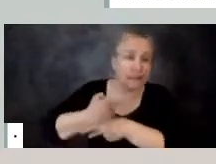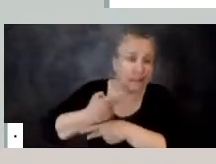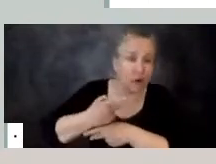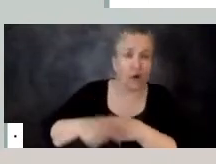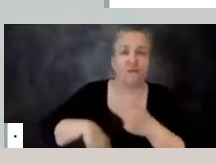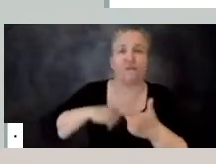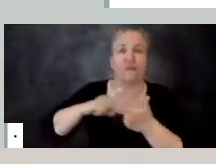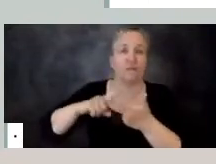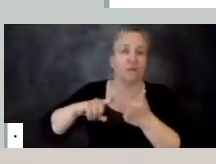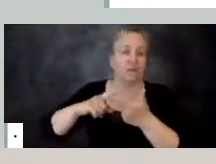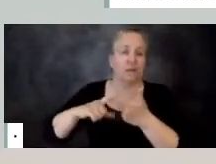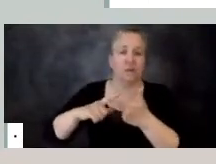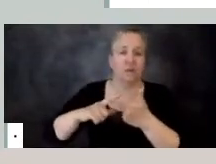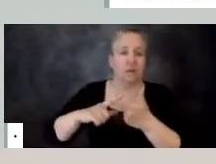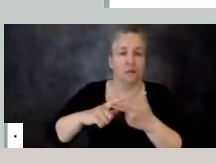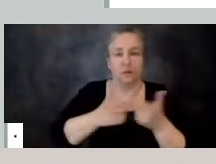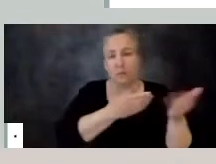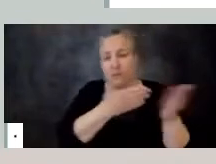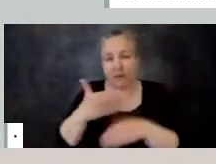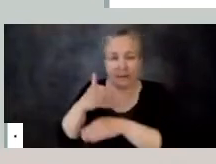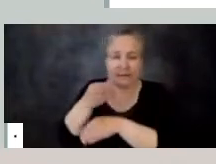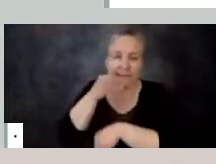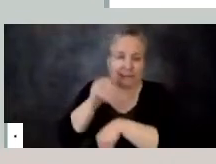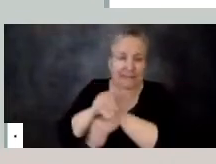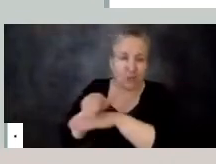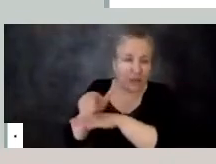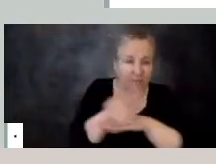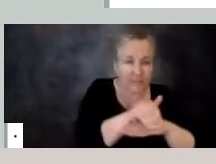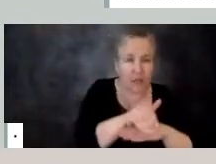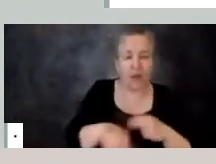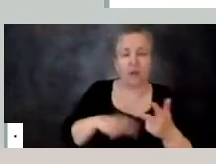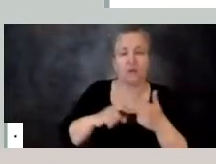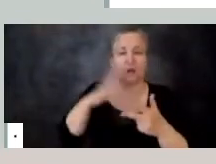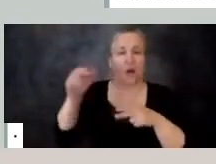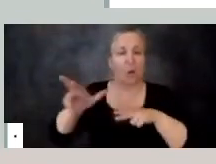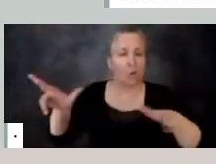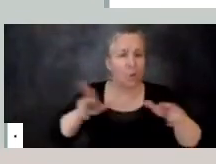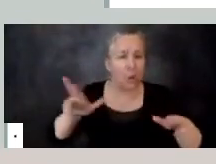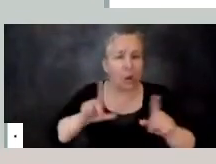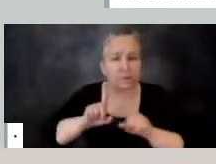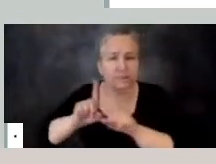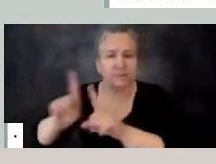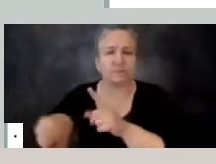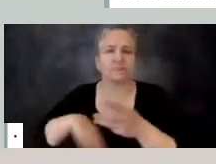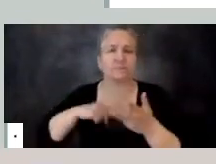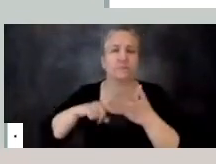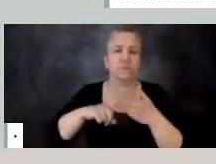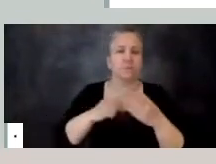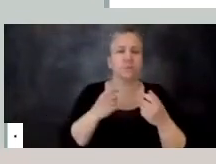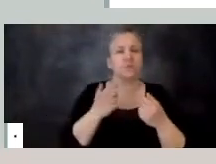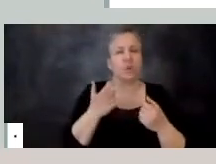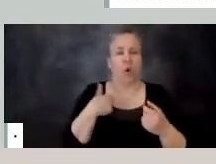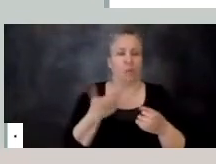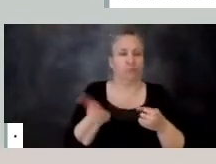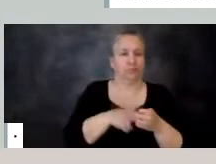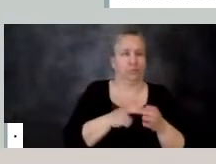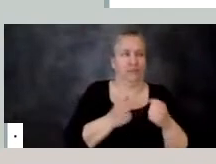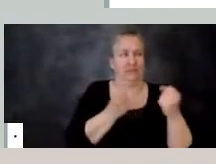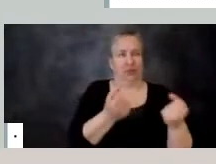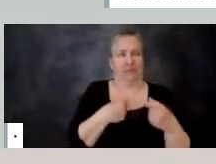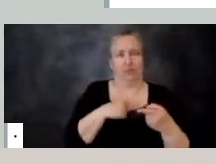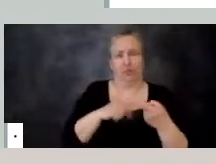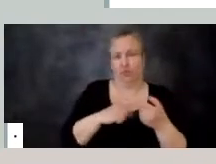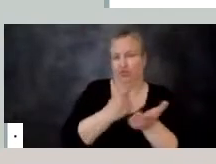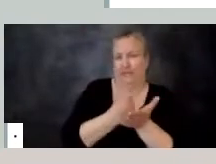and getting dinner on the table every night or getting out for walks or getting rides to treatment. You know, that there